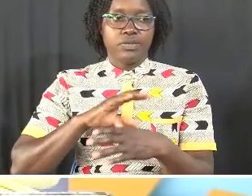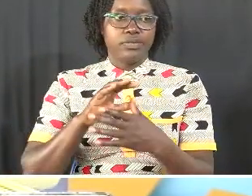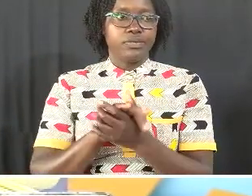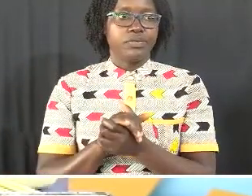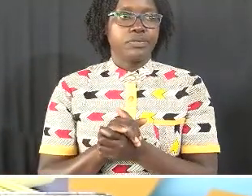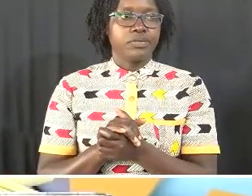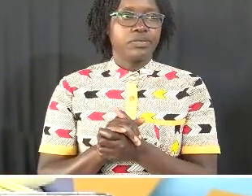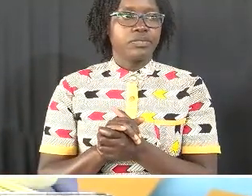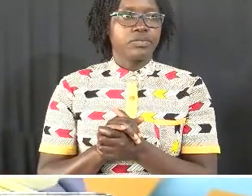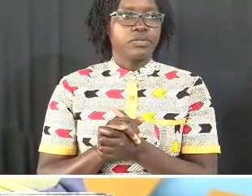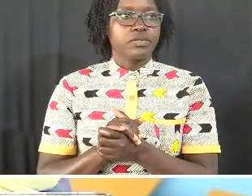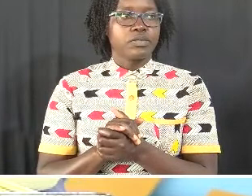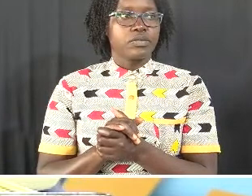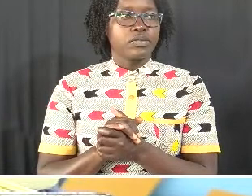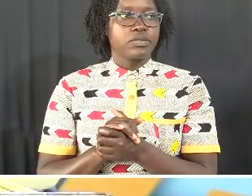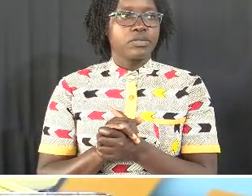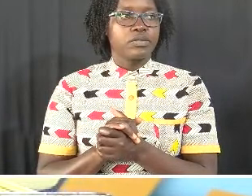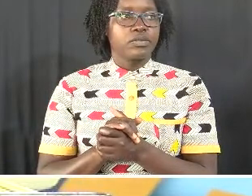your own agenda?